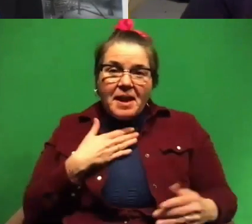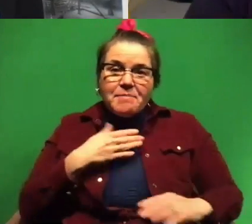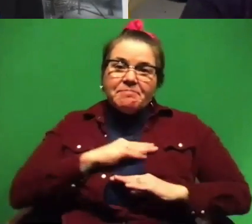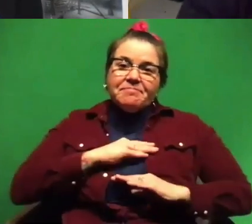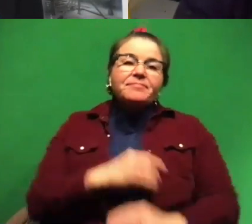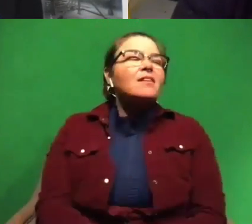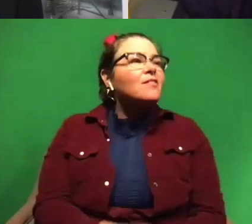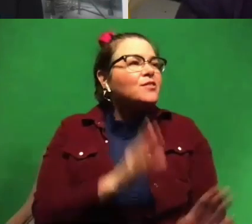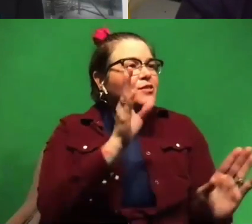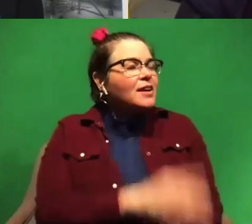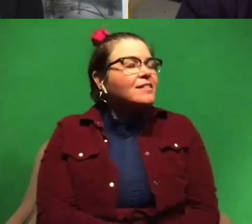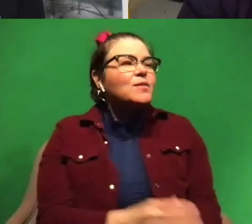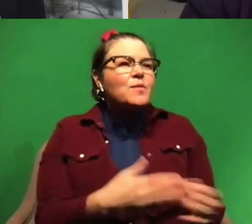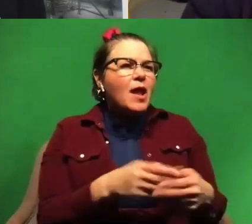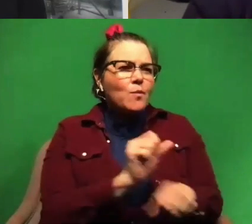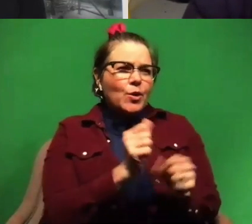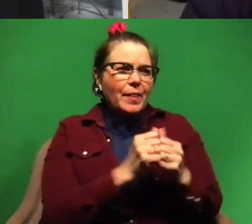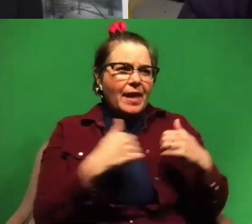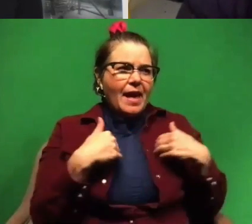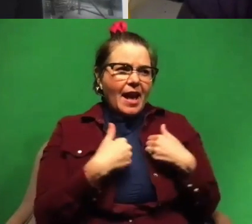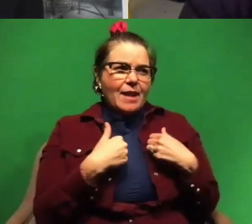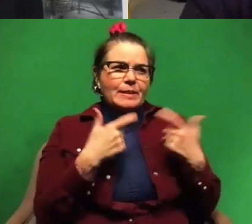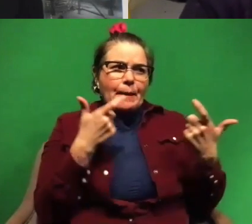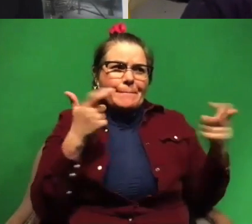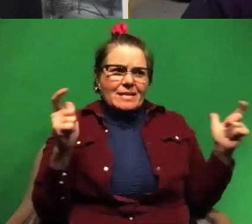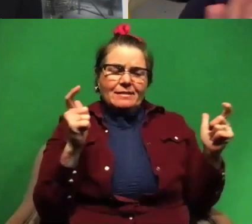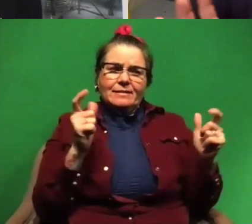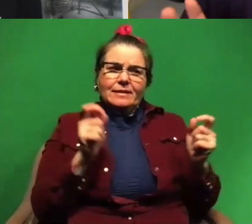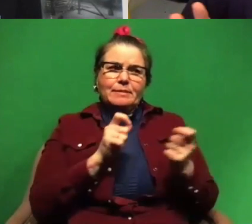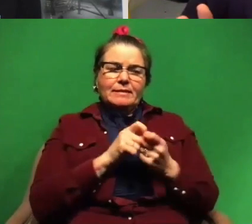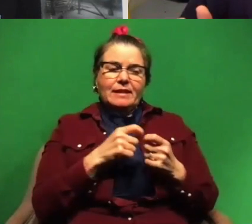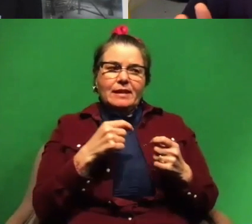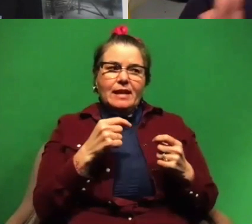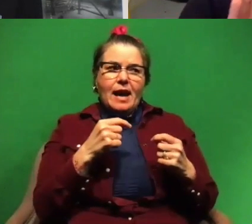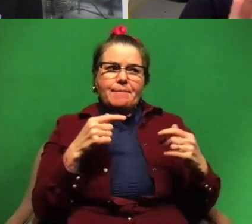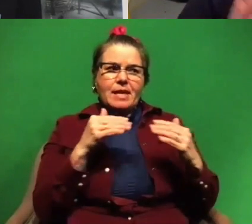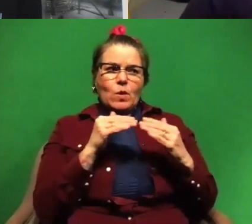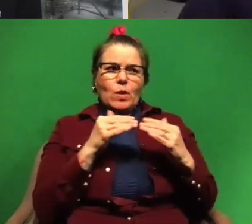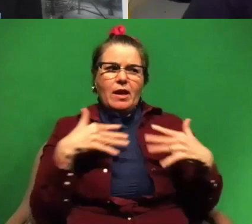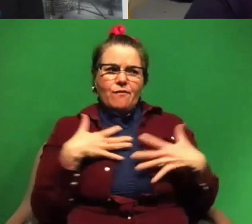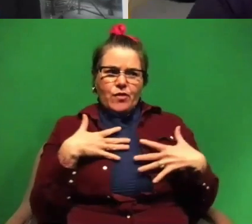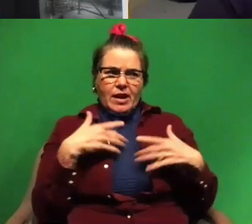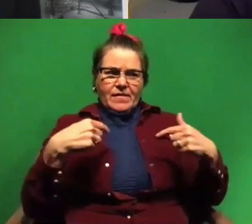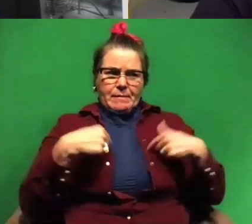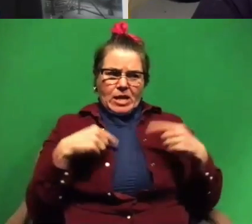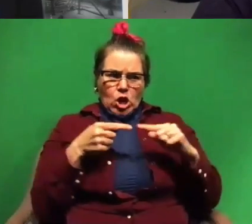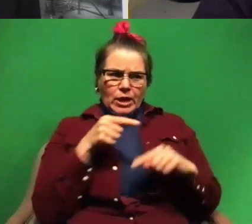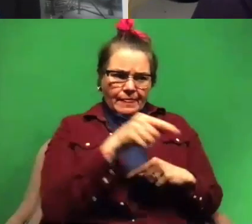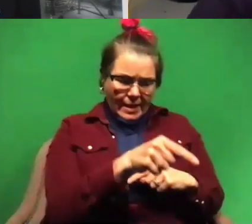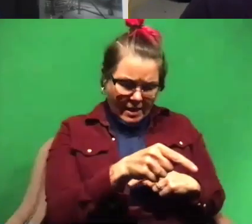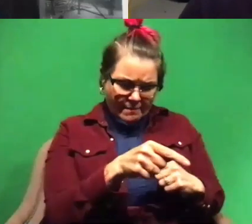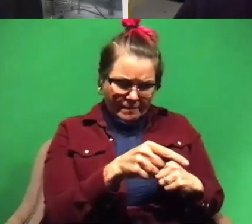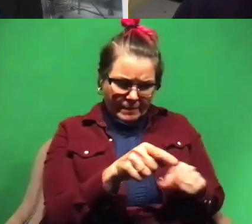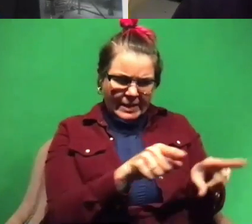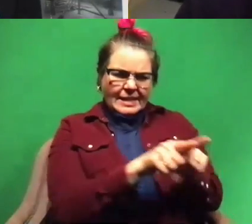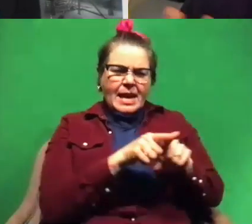Great. Whenever I'm working with animals that are big in particular, it's like I'm equally afraid of me hurting them as I am of